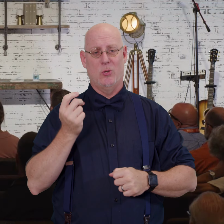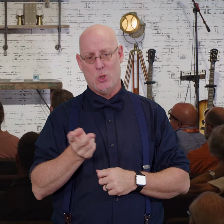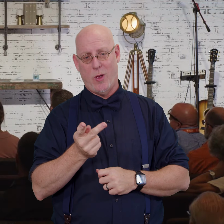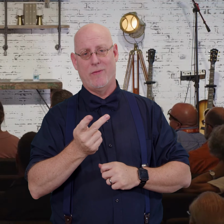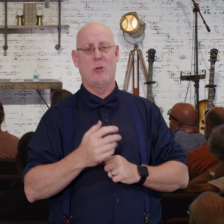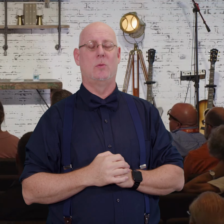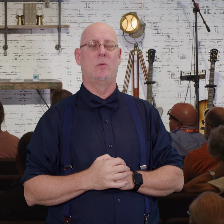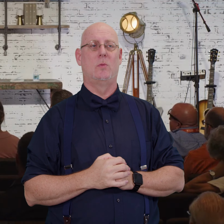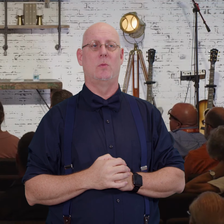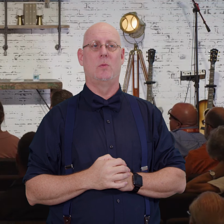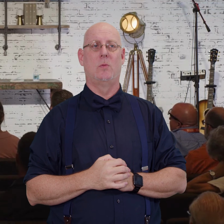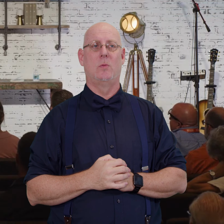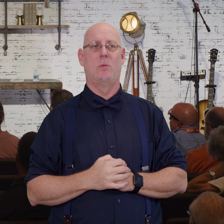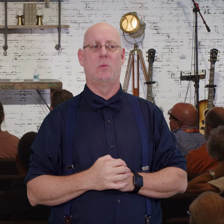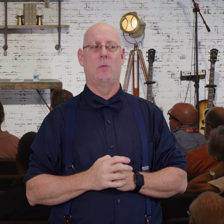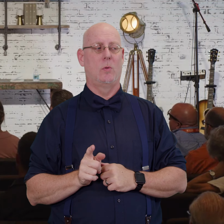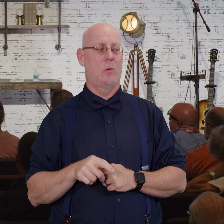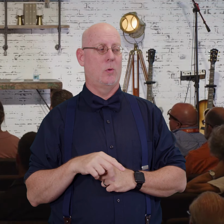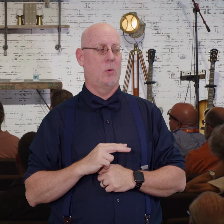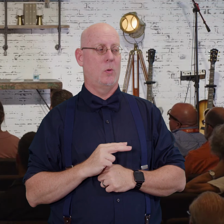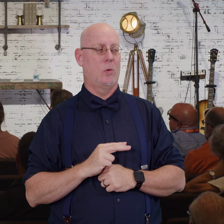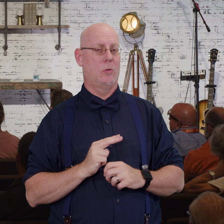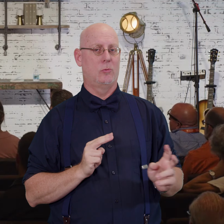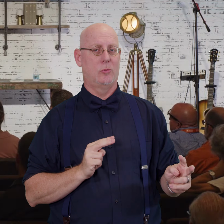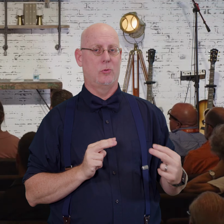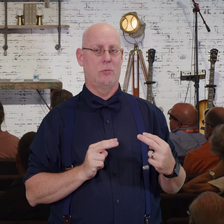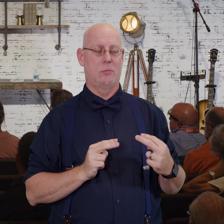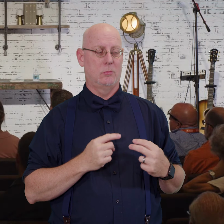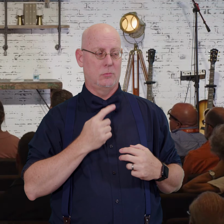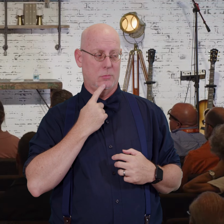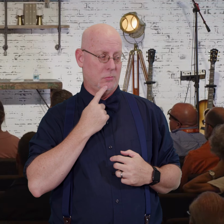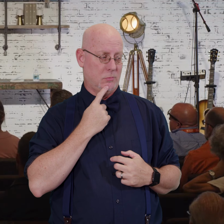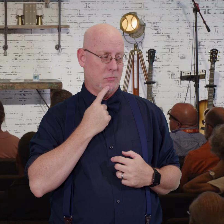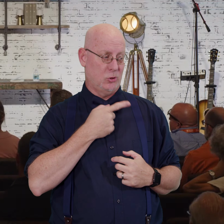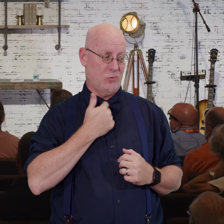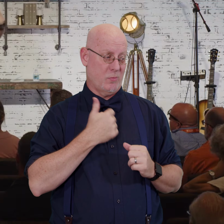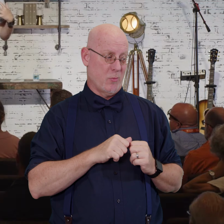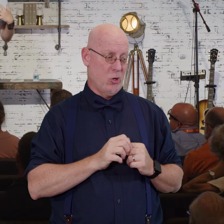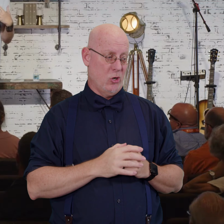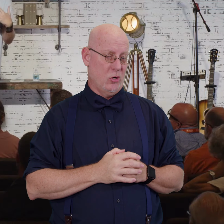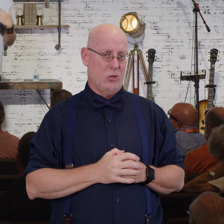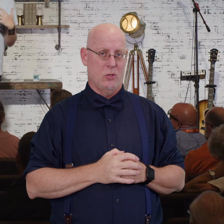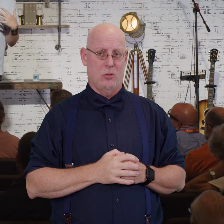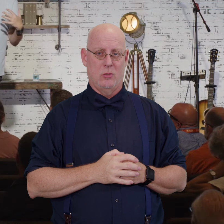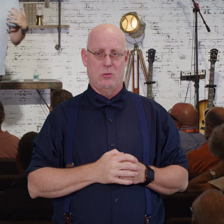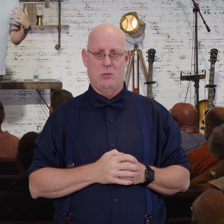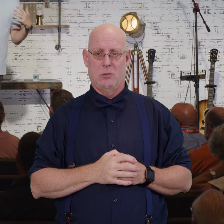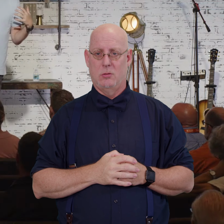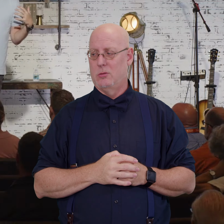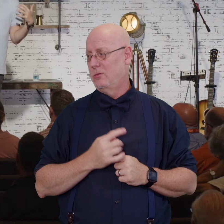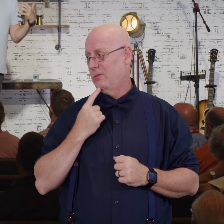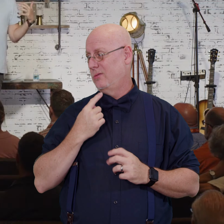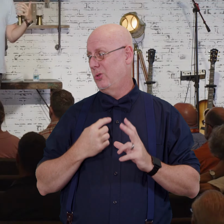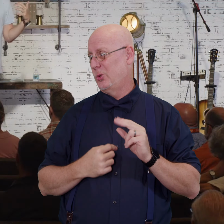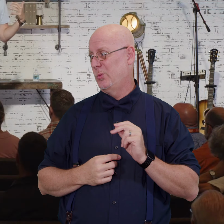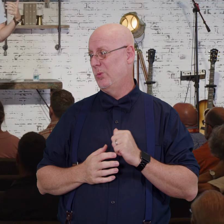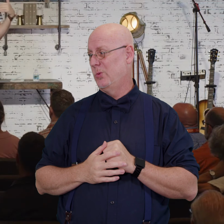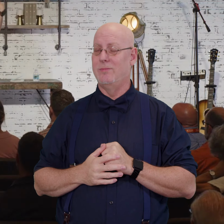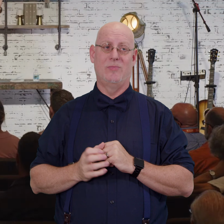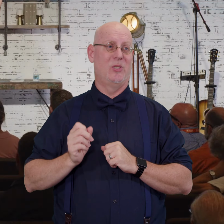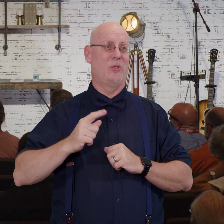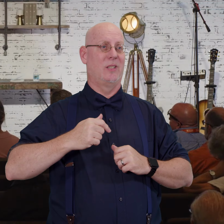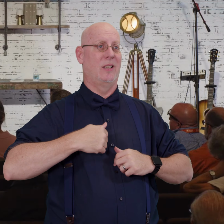two. And I looked at her, and she looked at me, and I said, did you remember? She's like, nope.